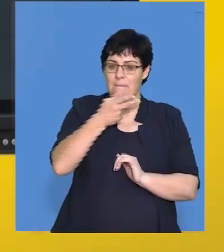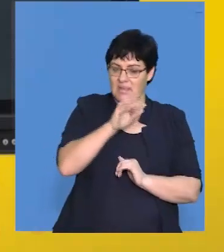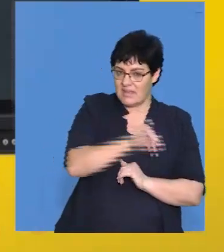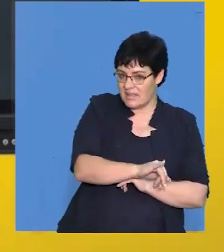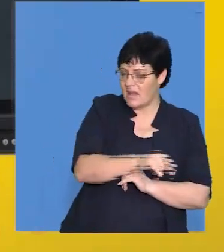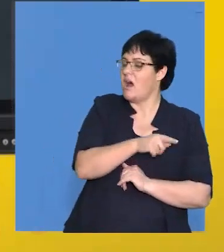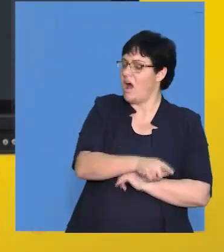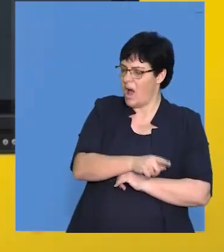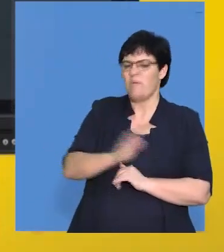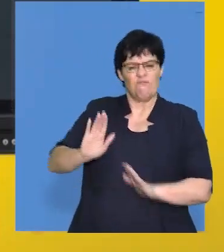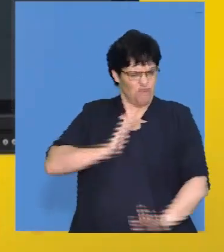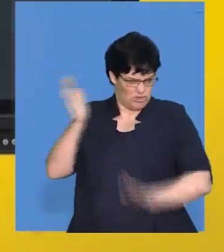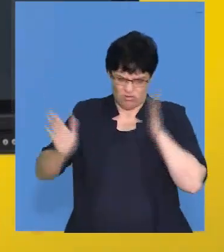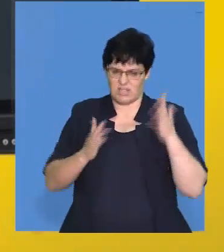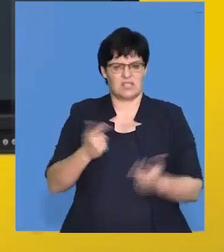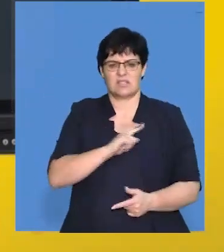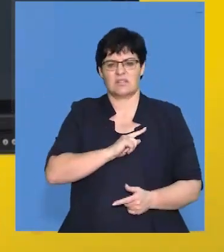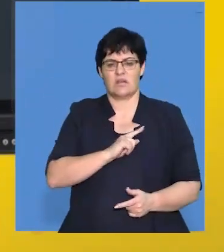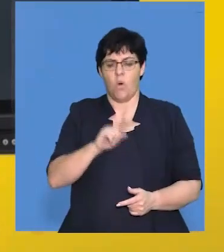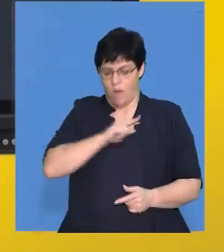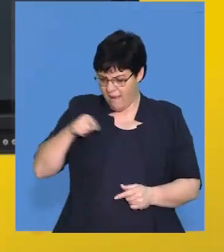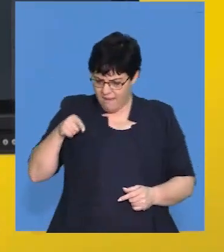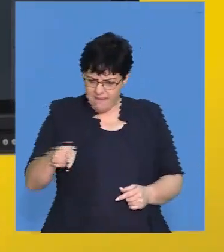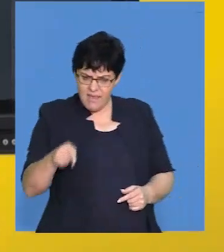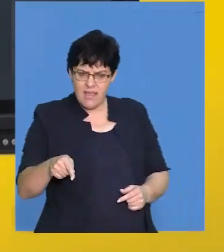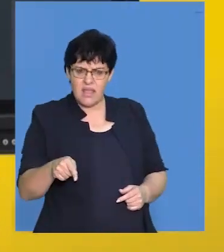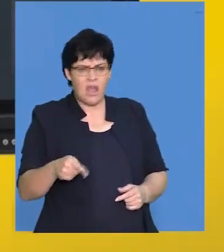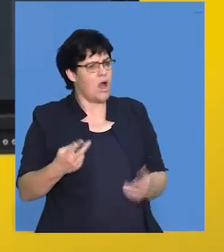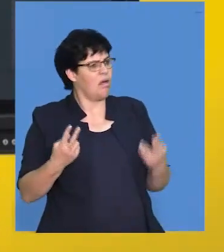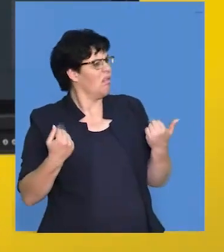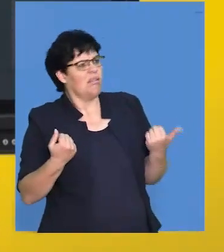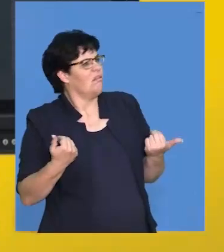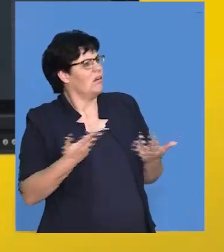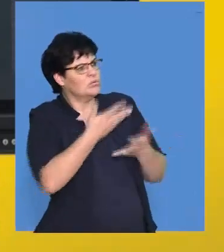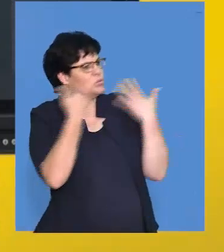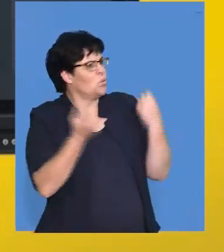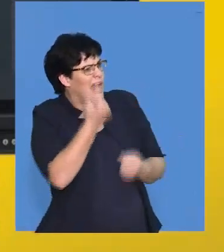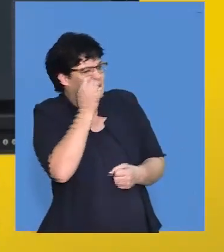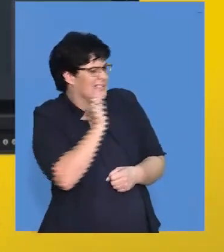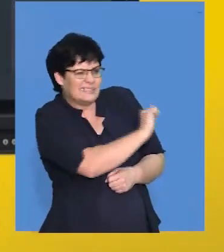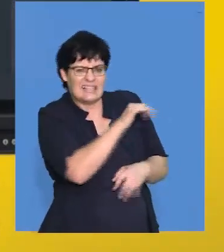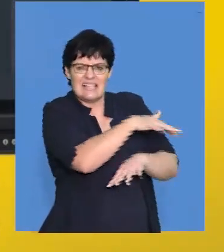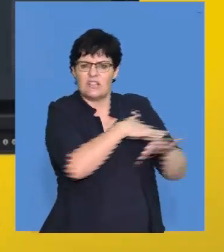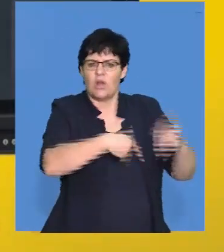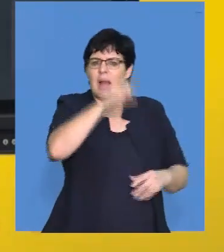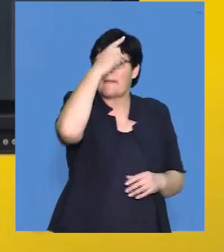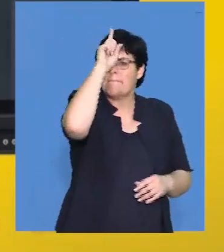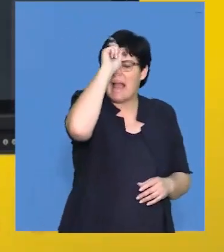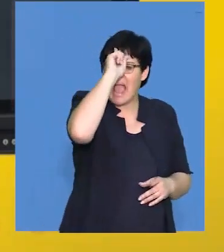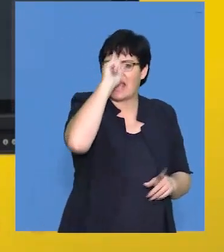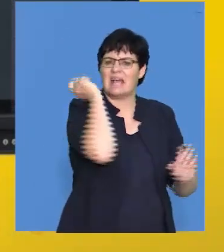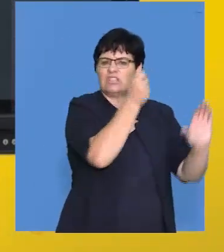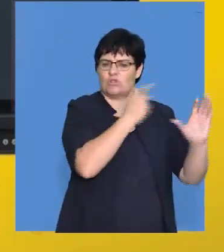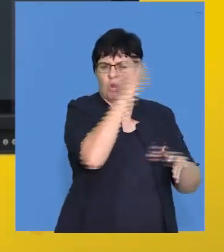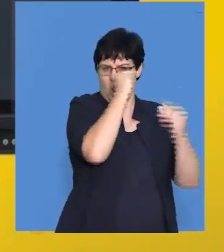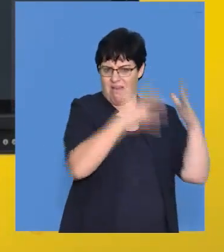Tammy becomes quite frustrated because Isabel is naive about his situation as a black